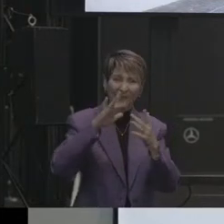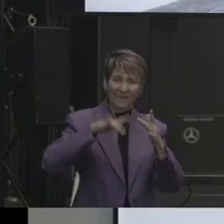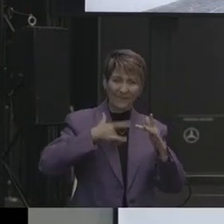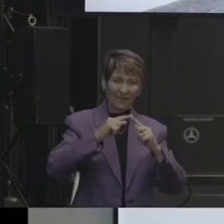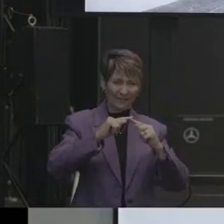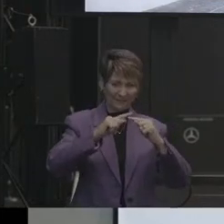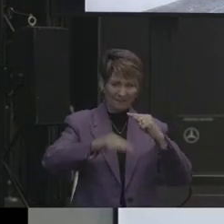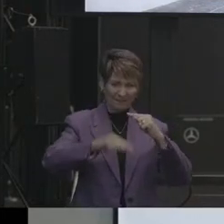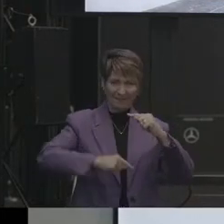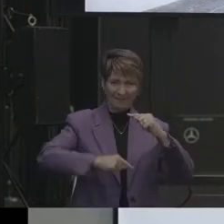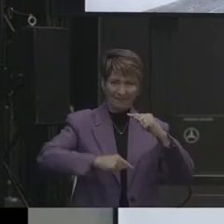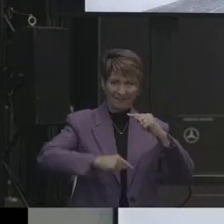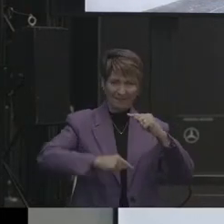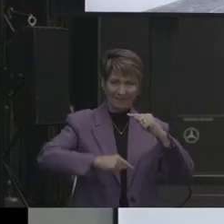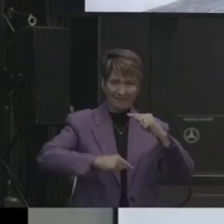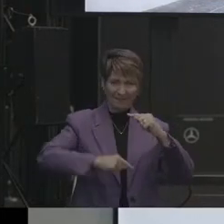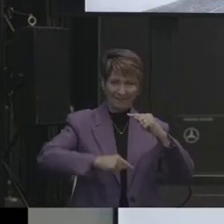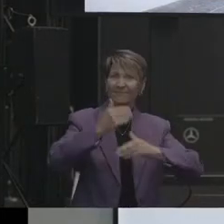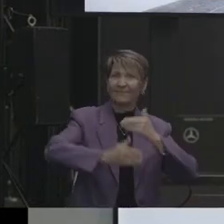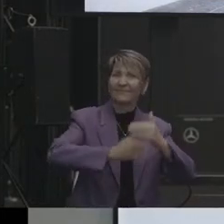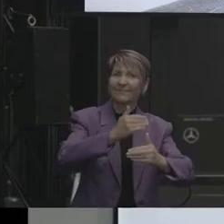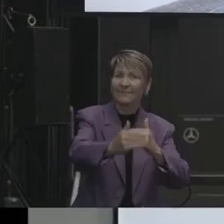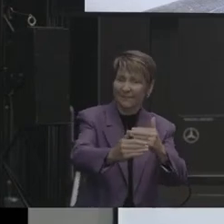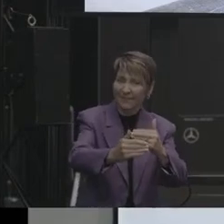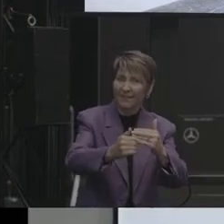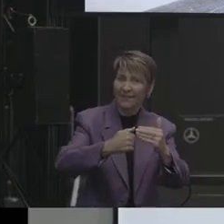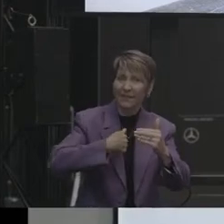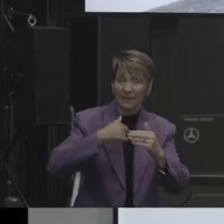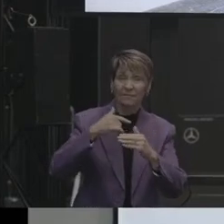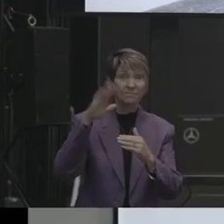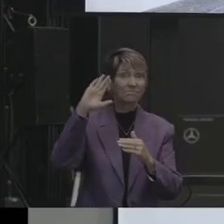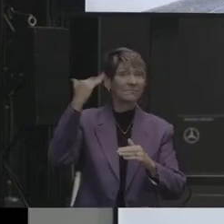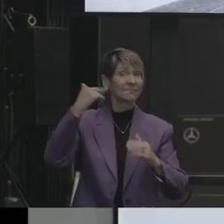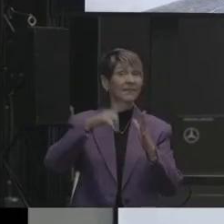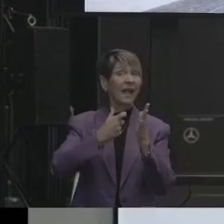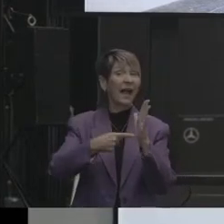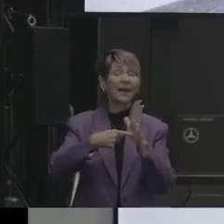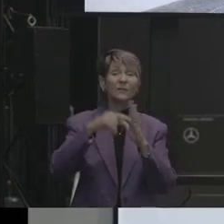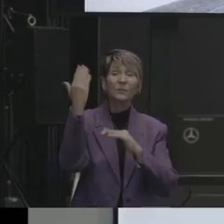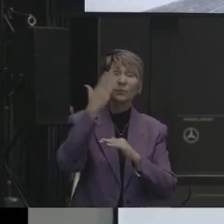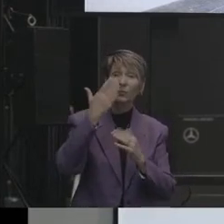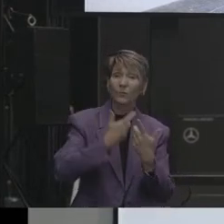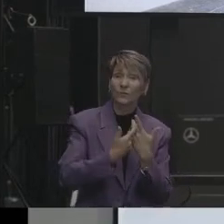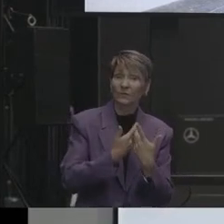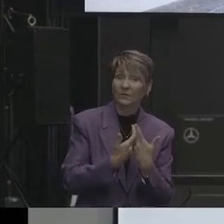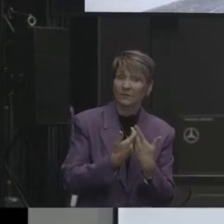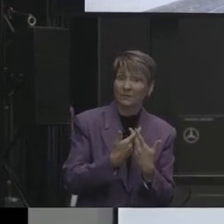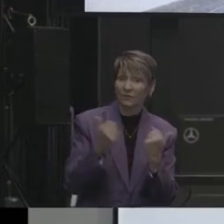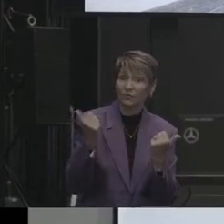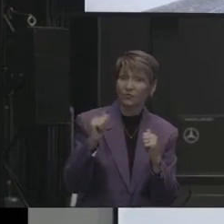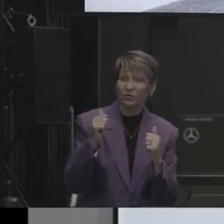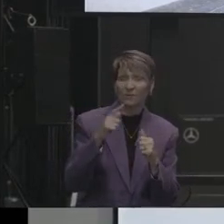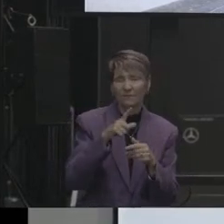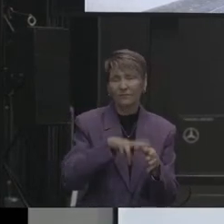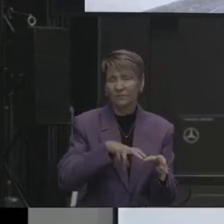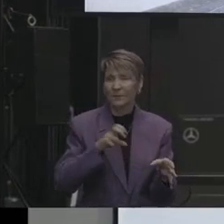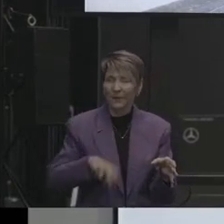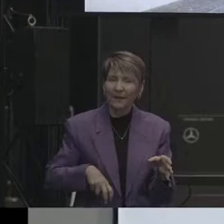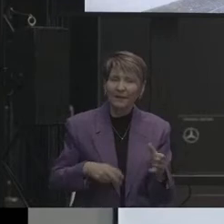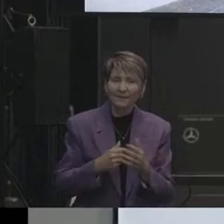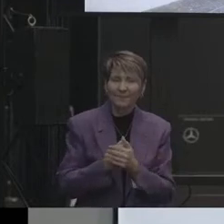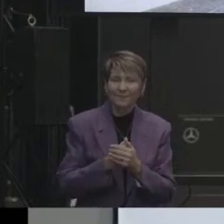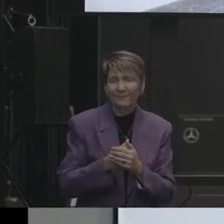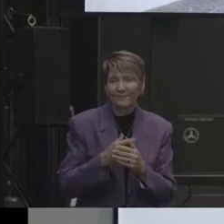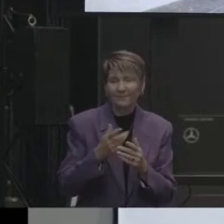is definitely full circle. I mean, I did go to art school for university. I did drop out for a